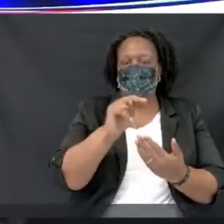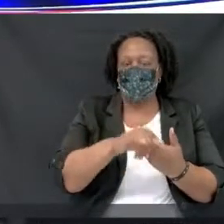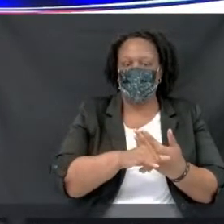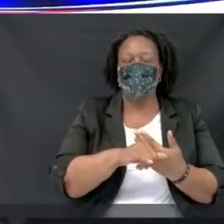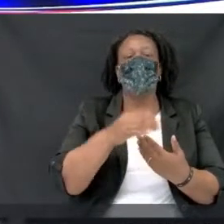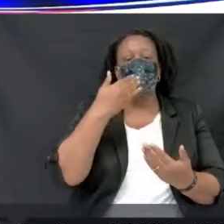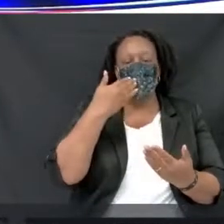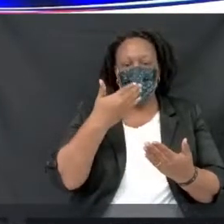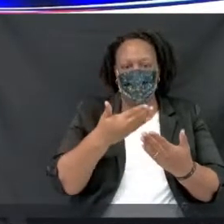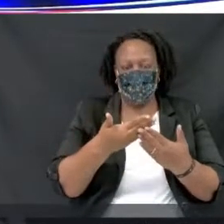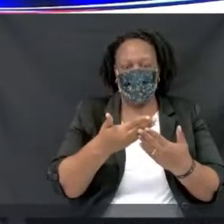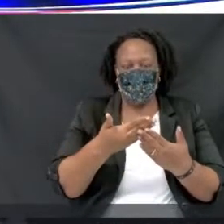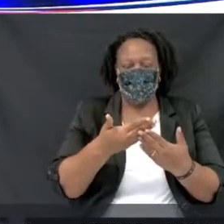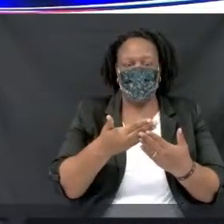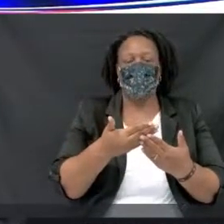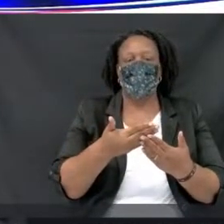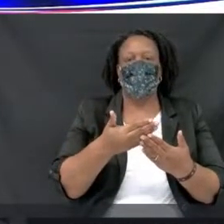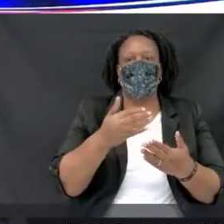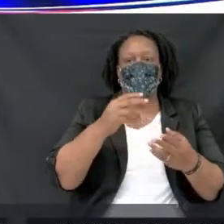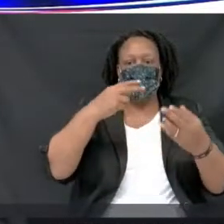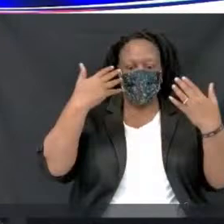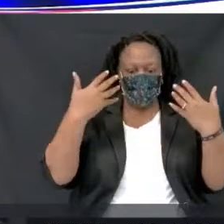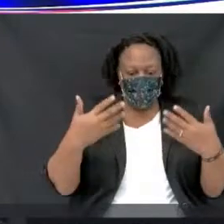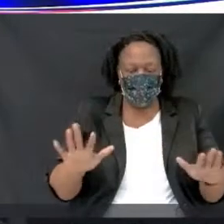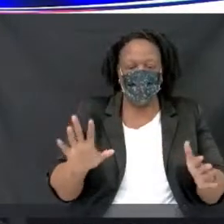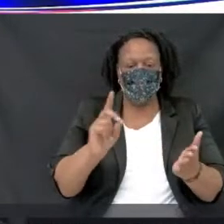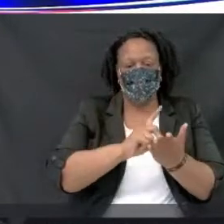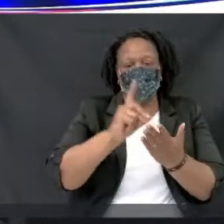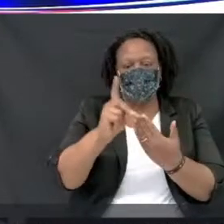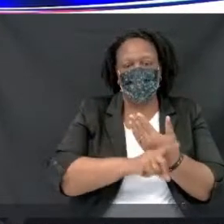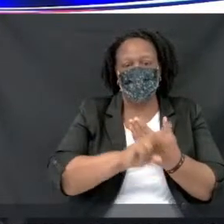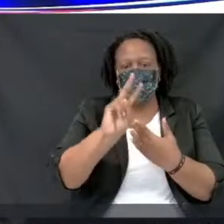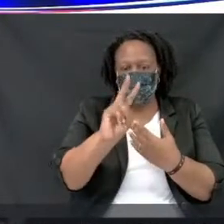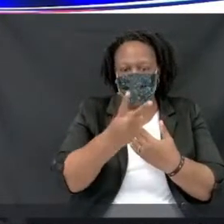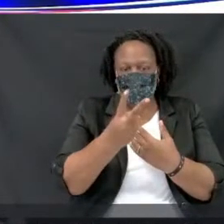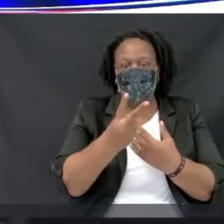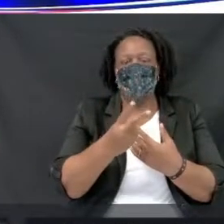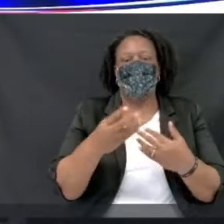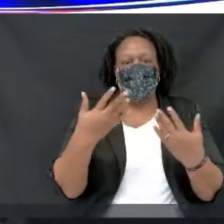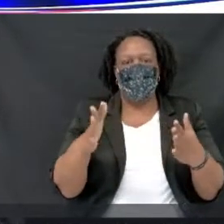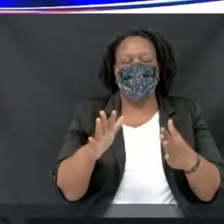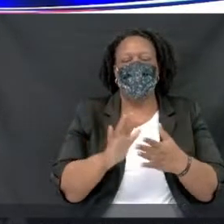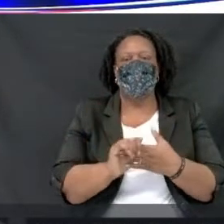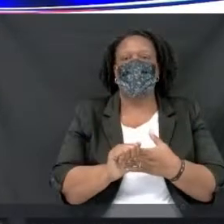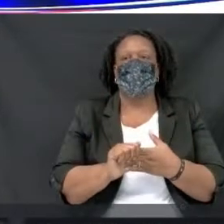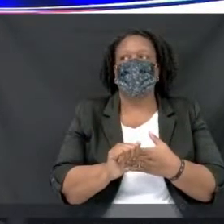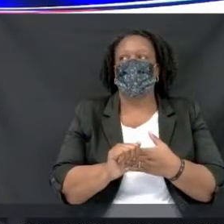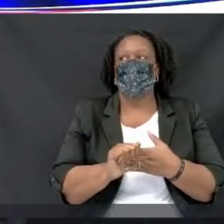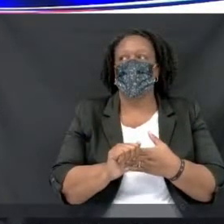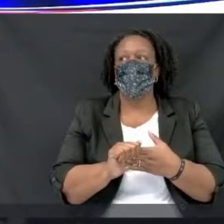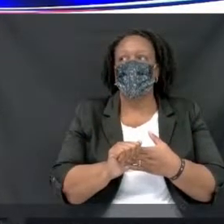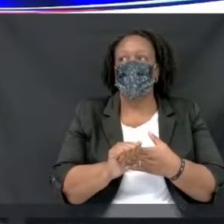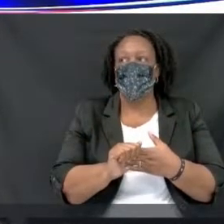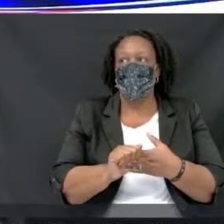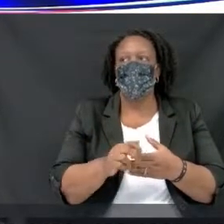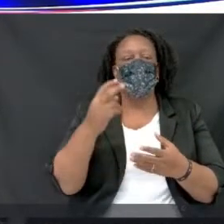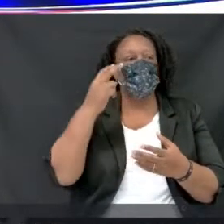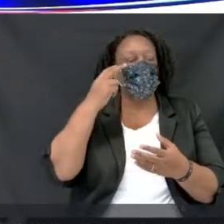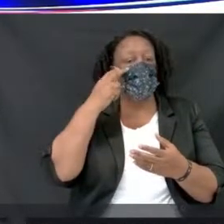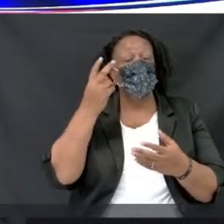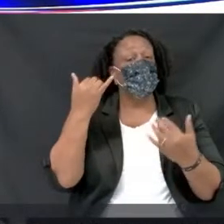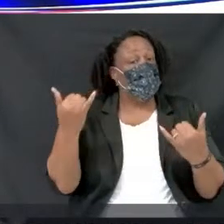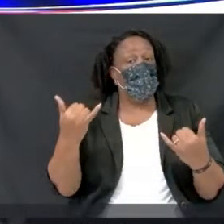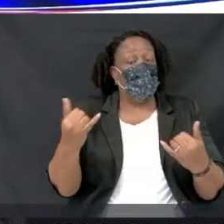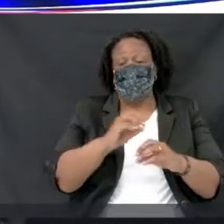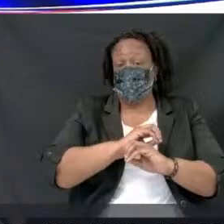will expire on December 2nd. As promised, the provisions requiring residents to remain at